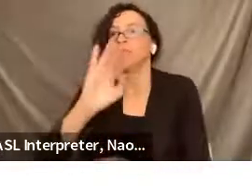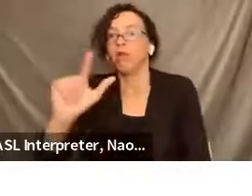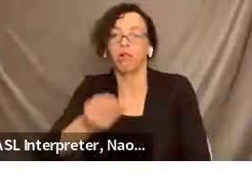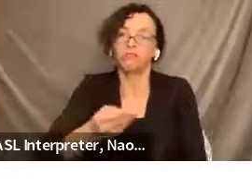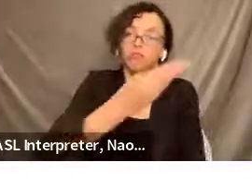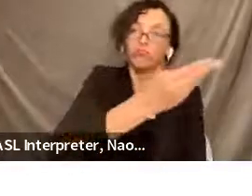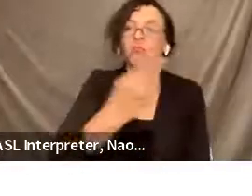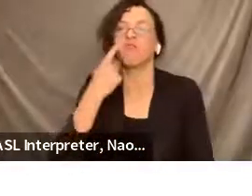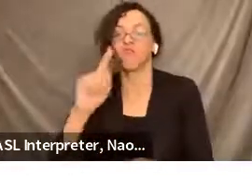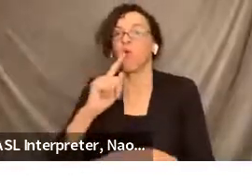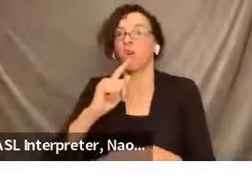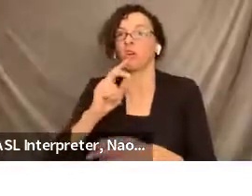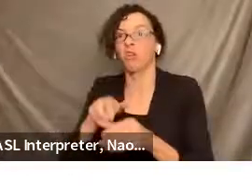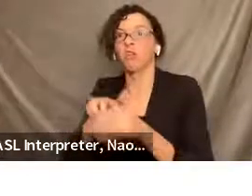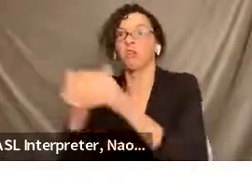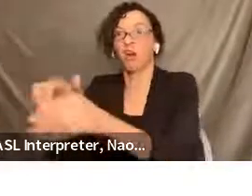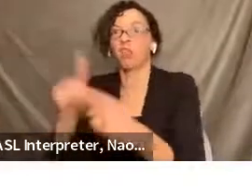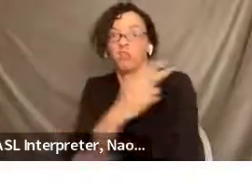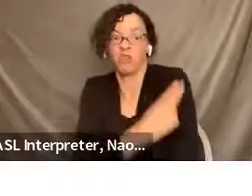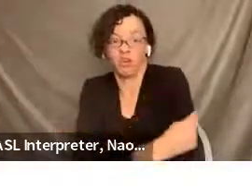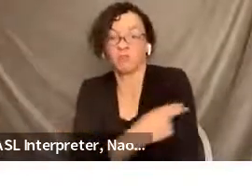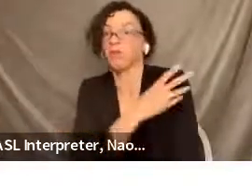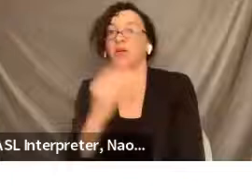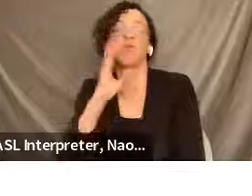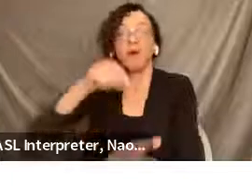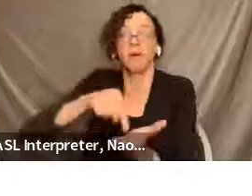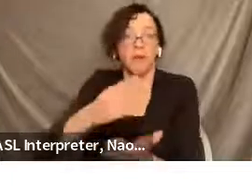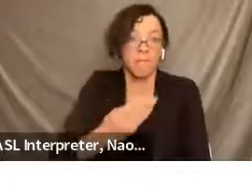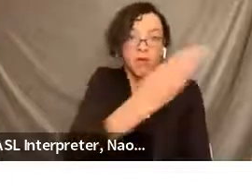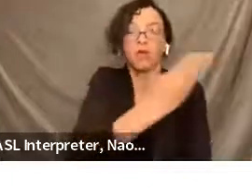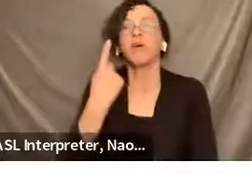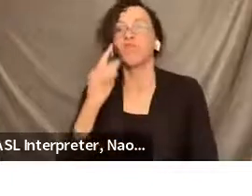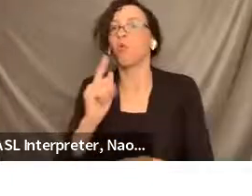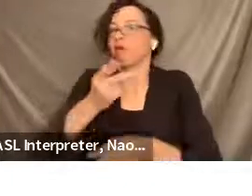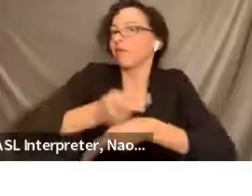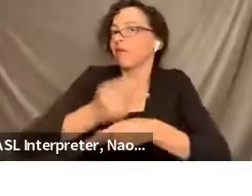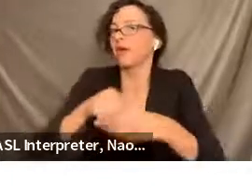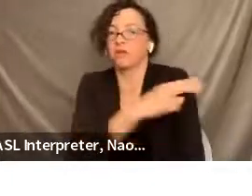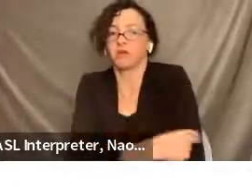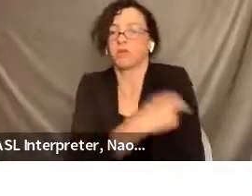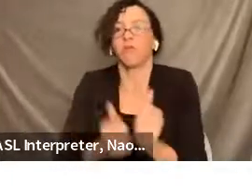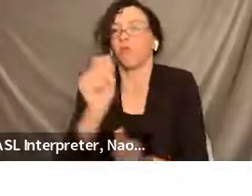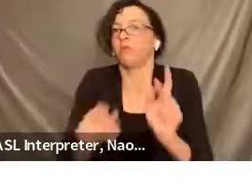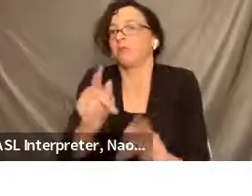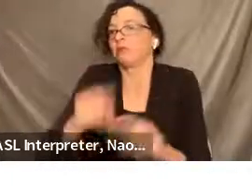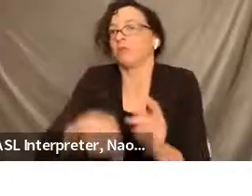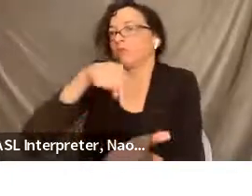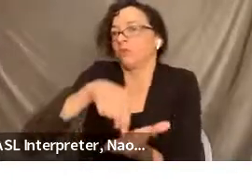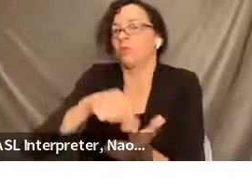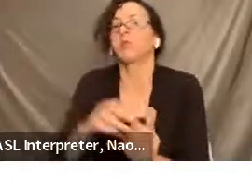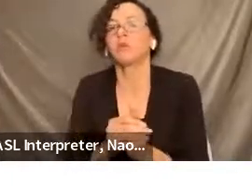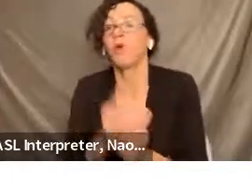What we envision and what I'm excited about is that patients will get more education up front.